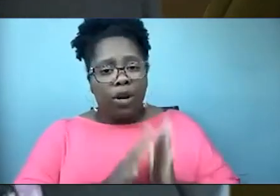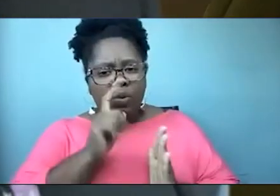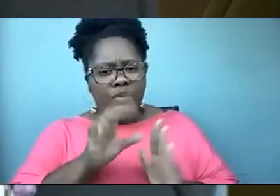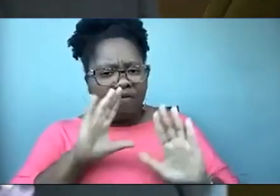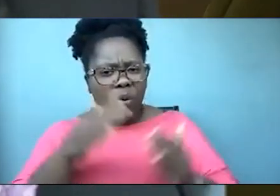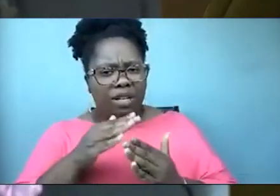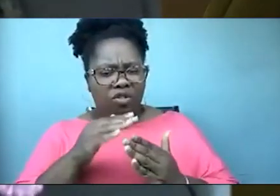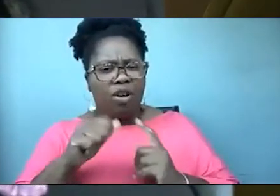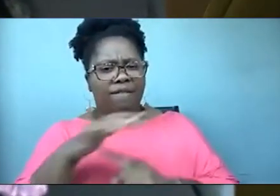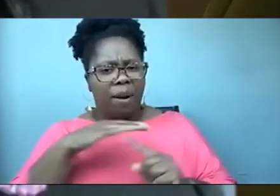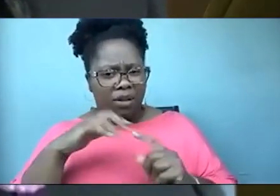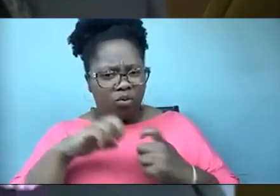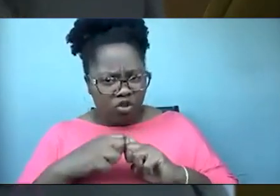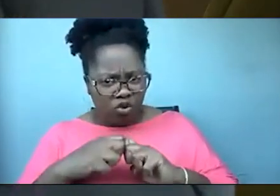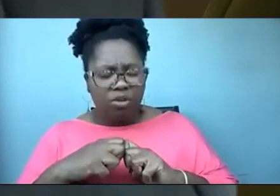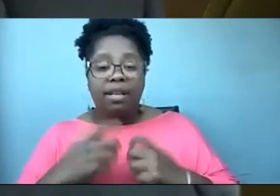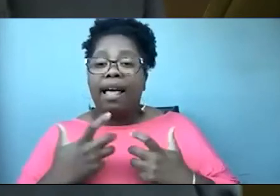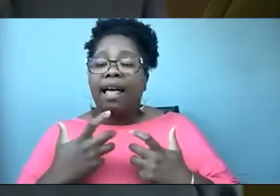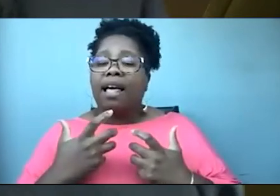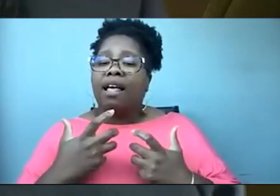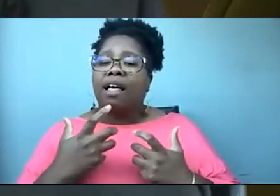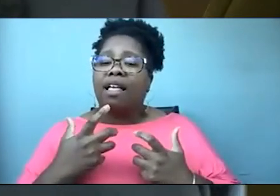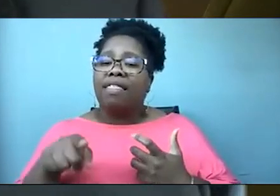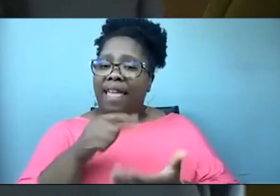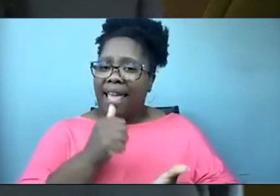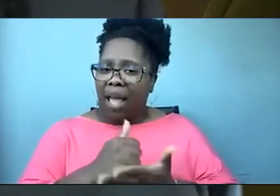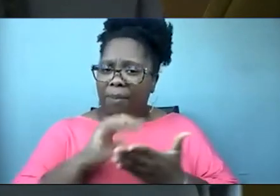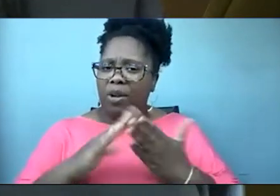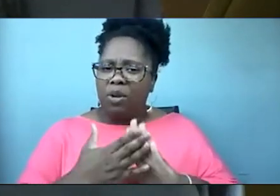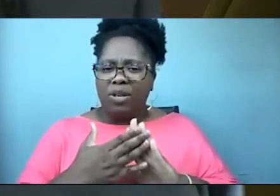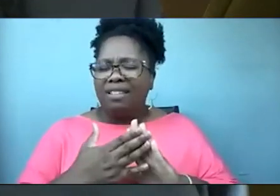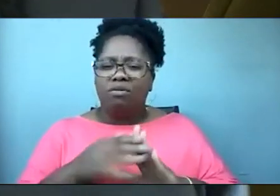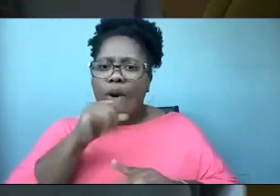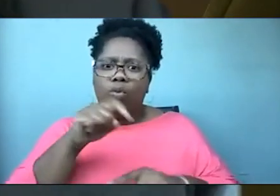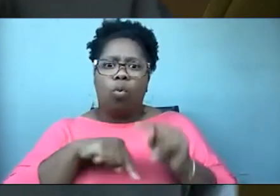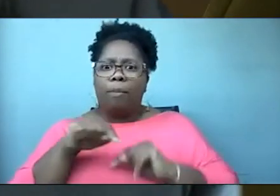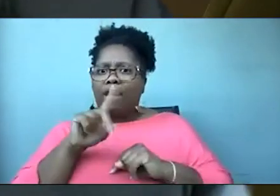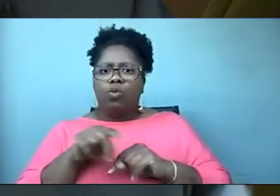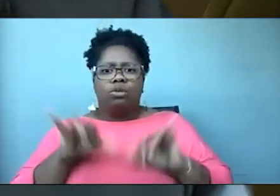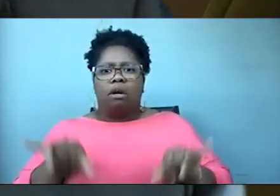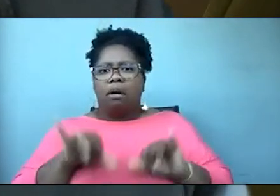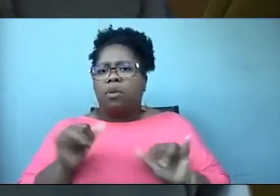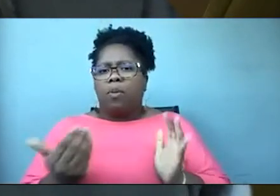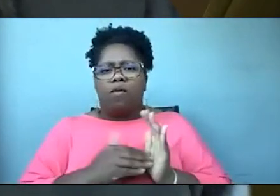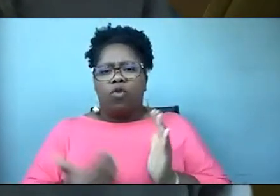the wheel, and also help them with paperwork that can be extremely intimidating and very difficult